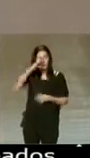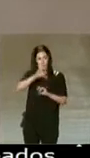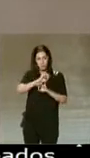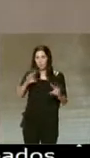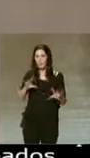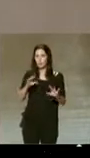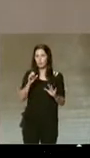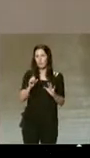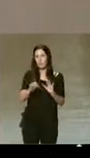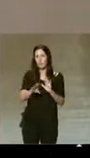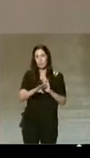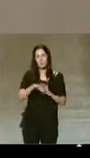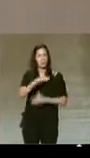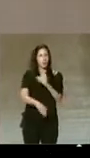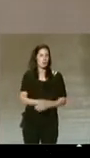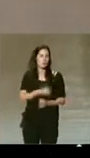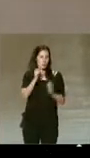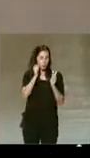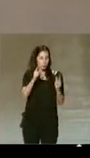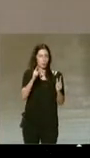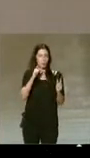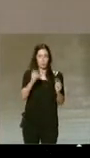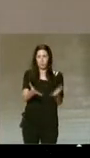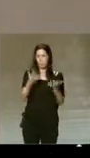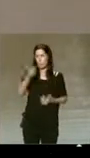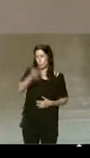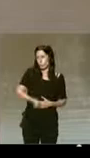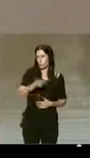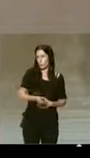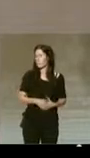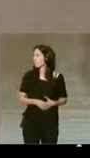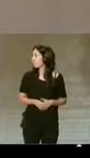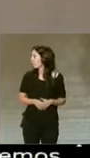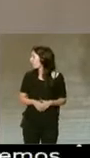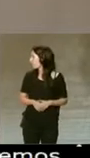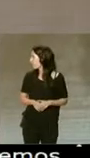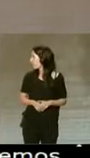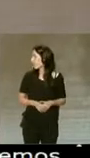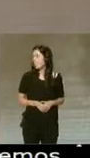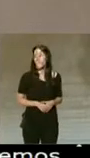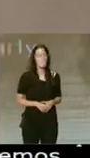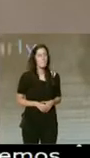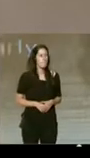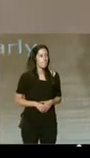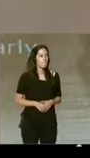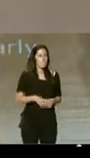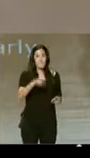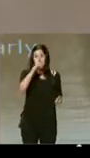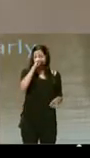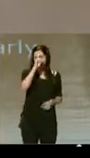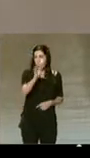clear about it. And we think this is clearly beneficial. It's a win-win for everybody.